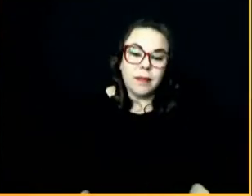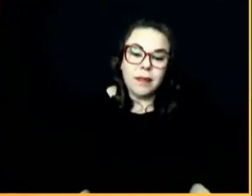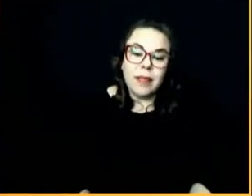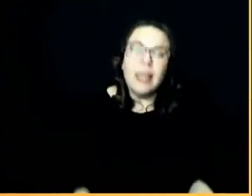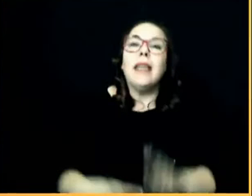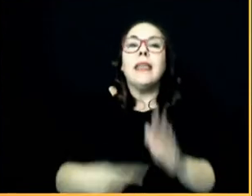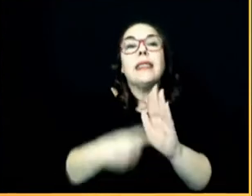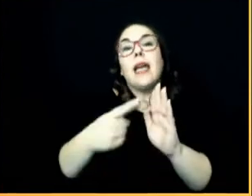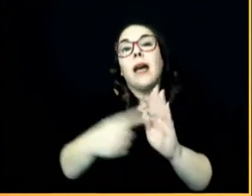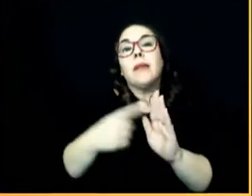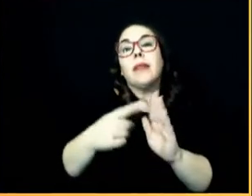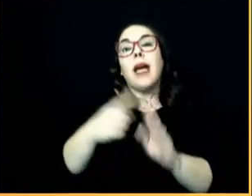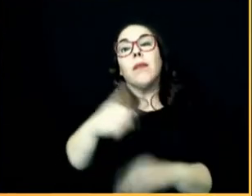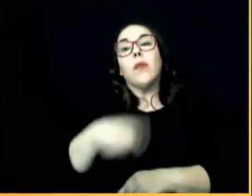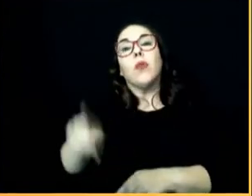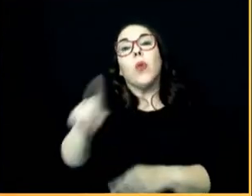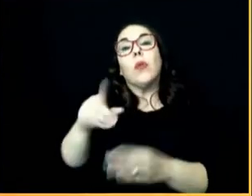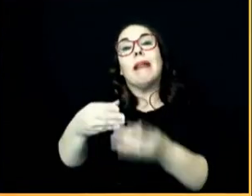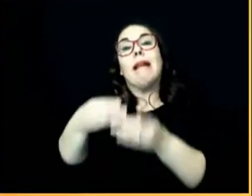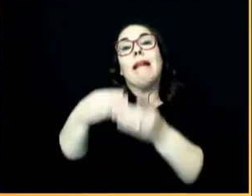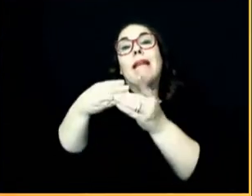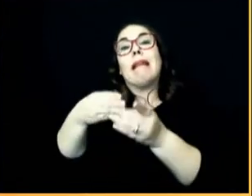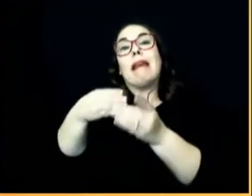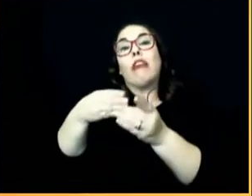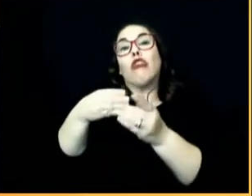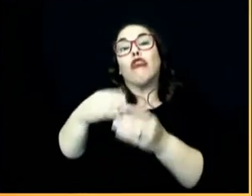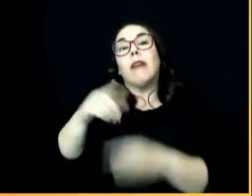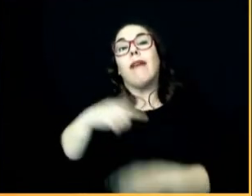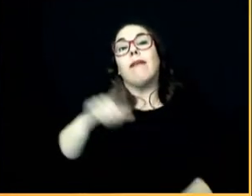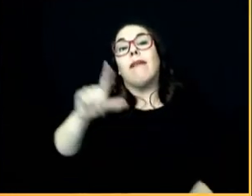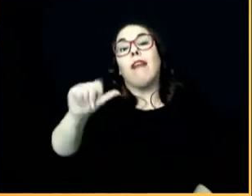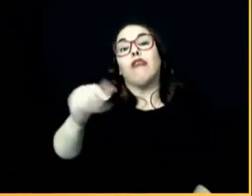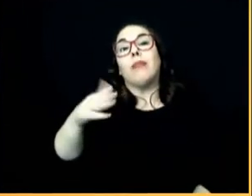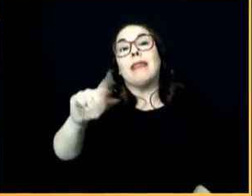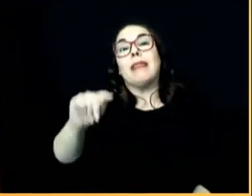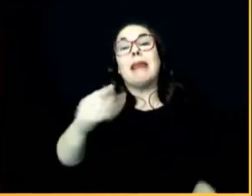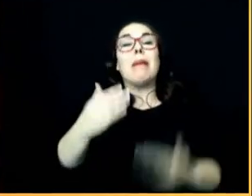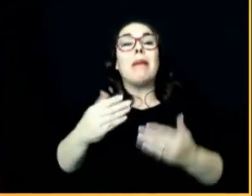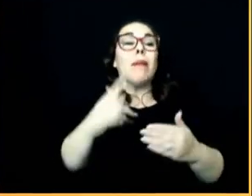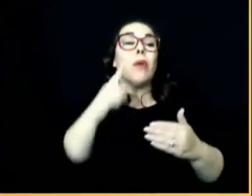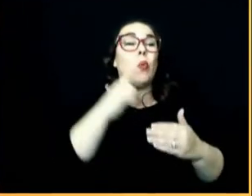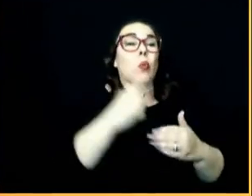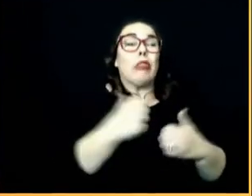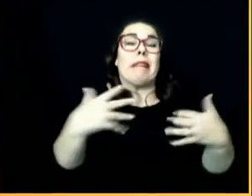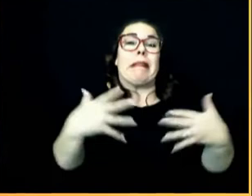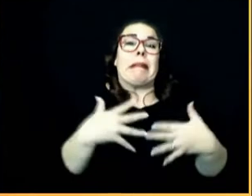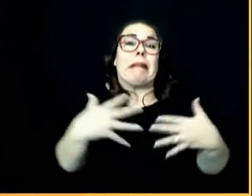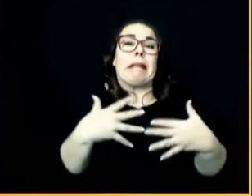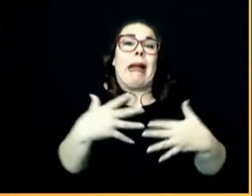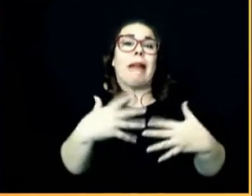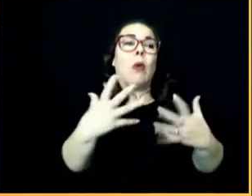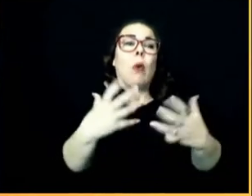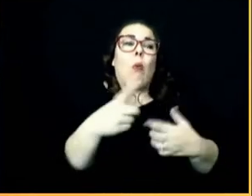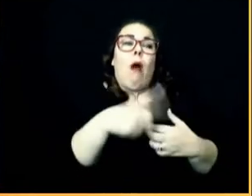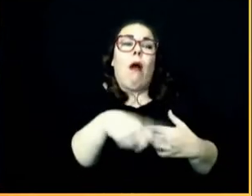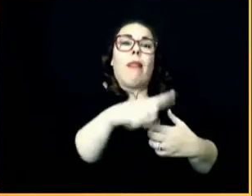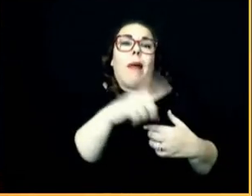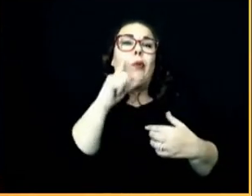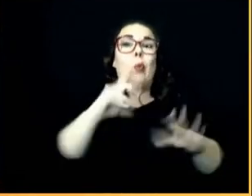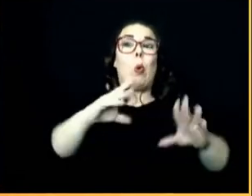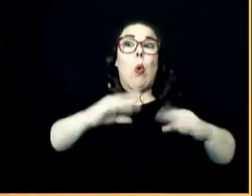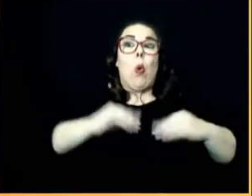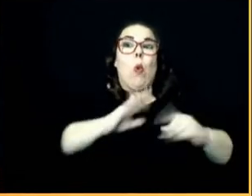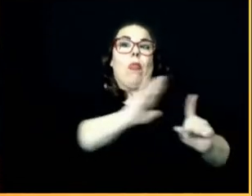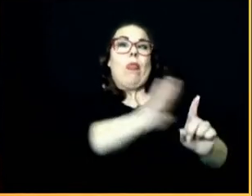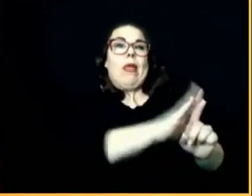more broadly, we're kind of scared of letting trans people own our stories or meet the public or interact with the public. There was concern of like, oh,